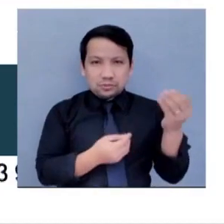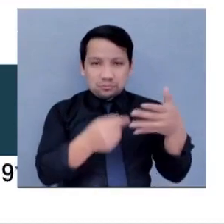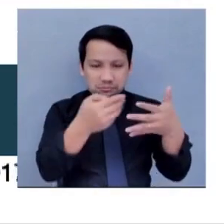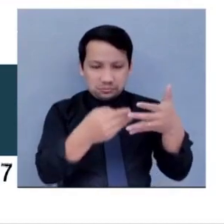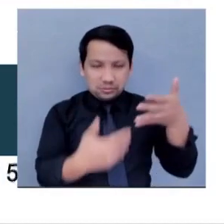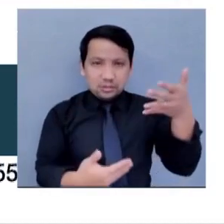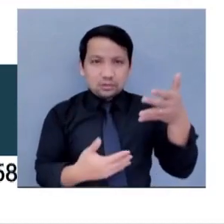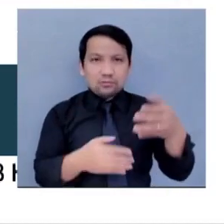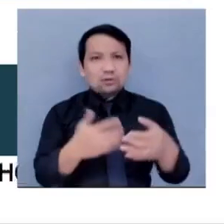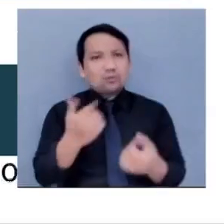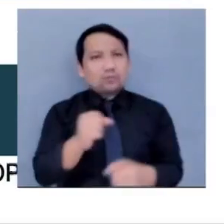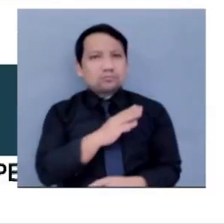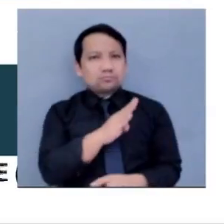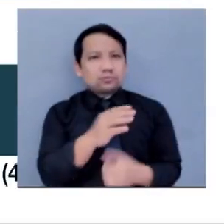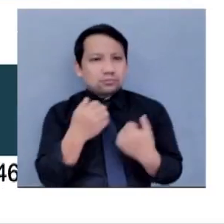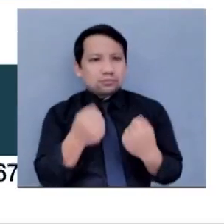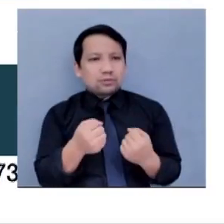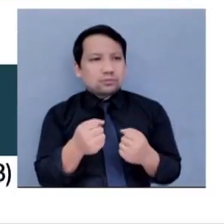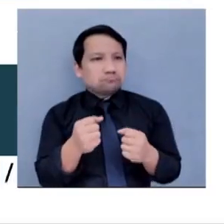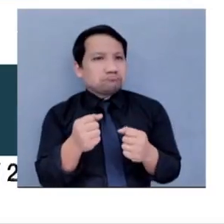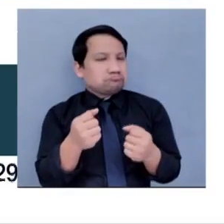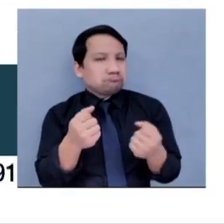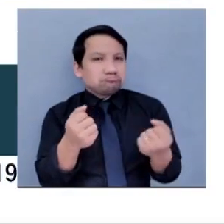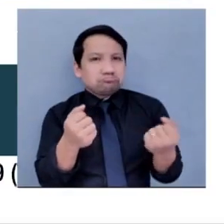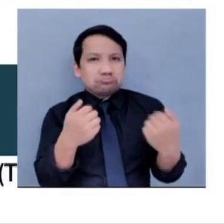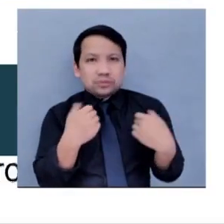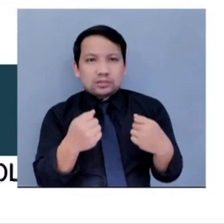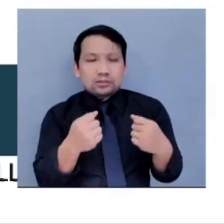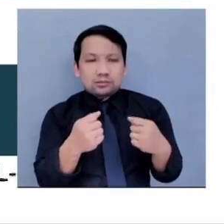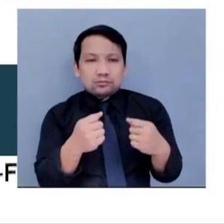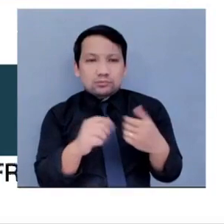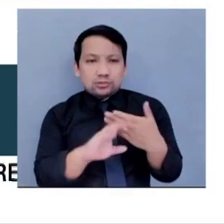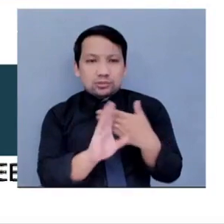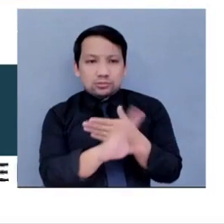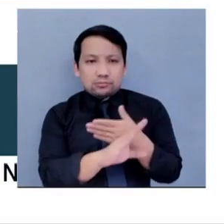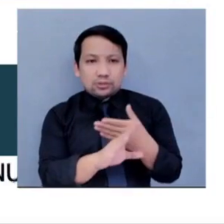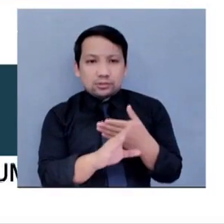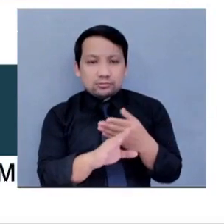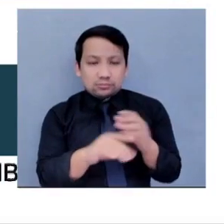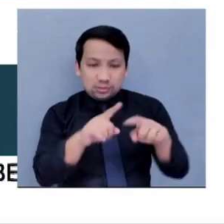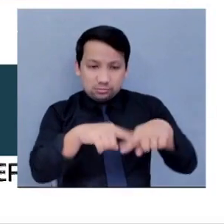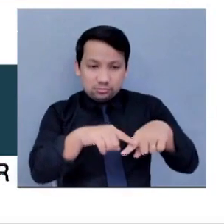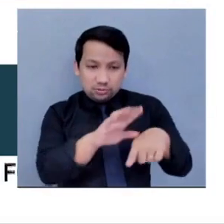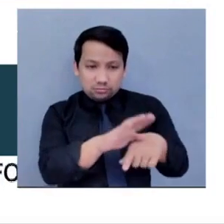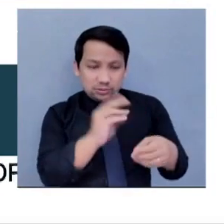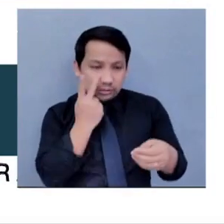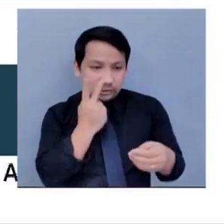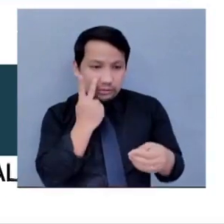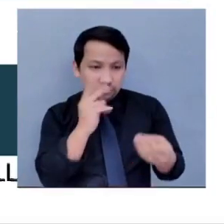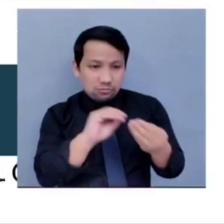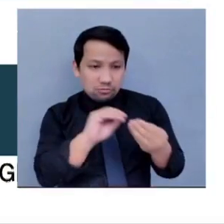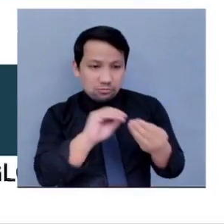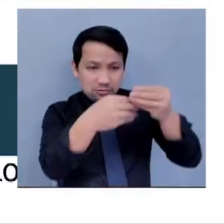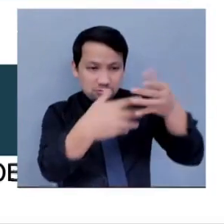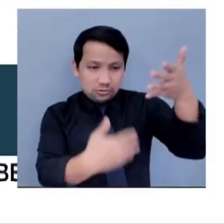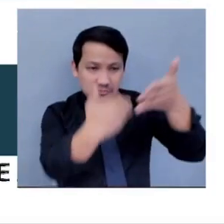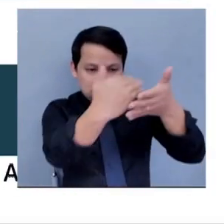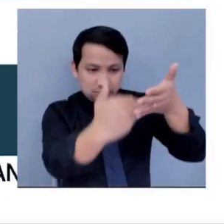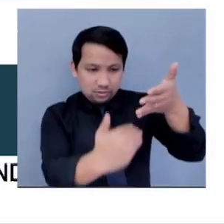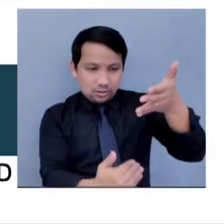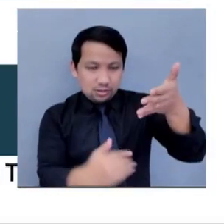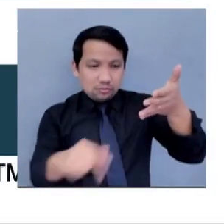resilience of some sorts. For instance, if we go by the numbers, of course, the economy is already back